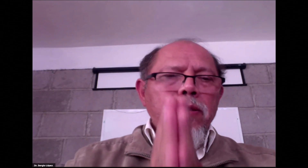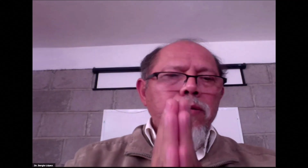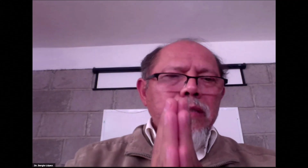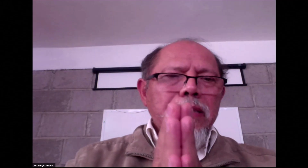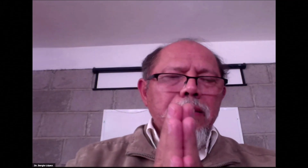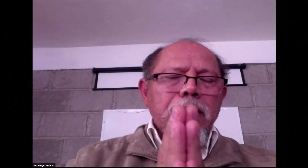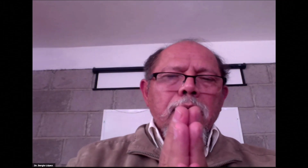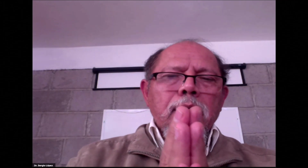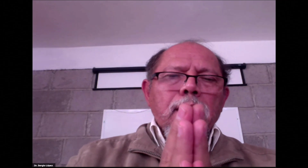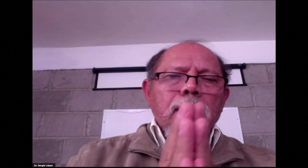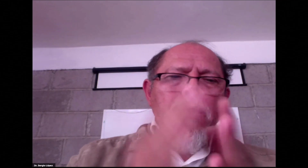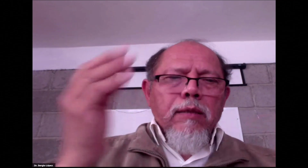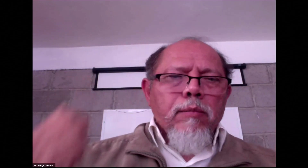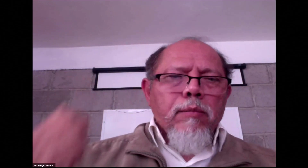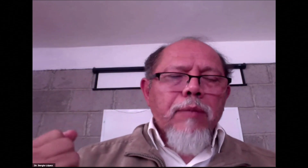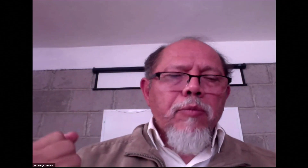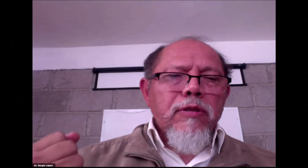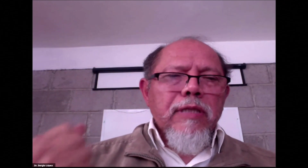mirrored hand.